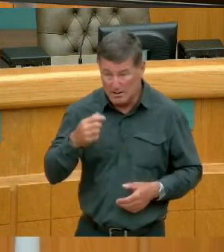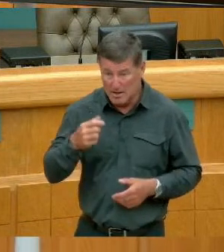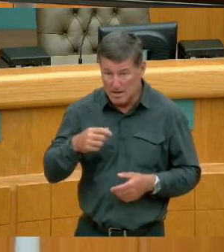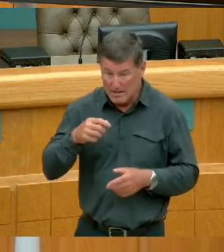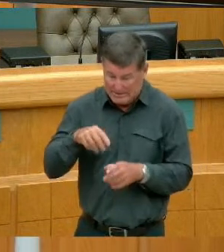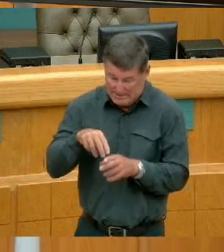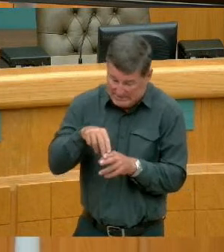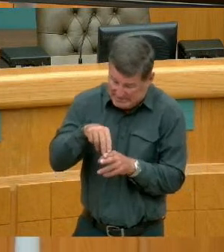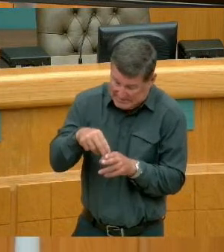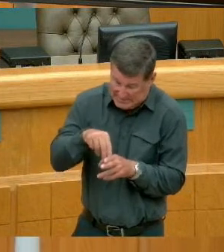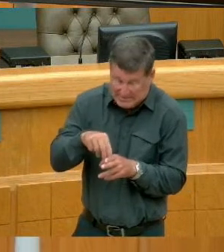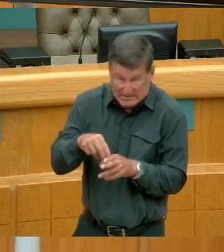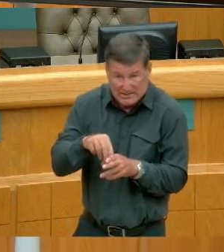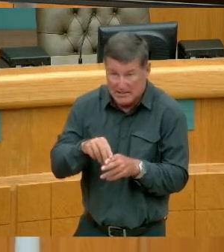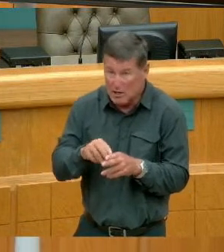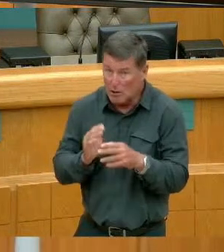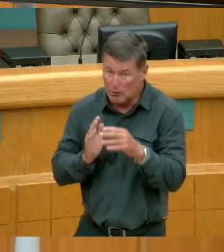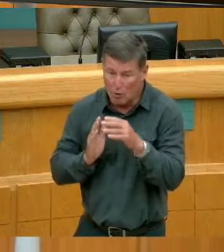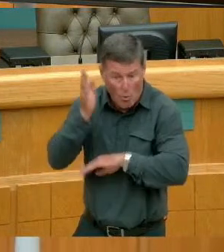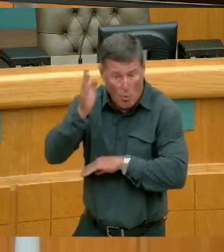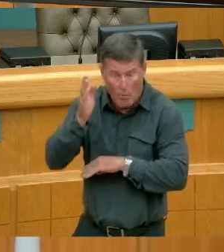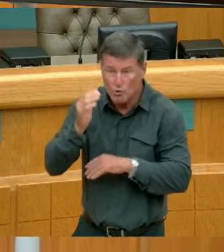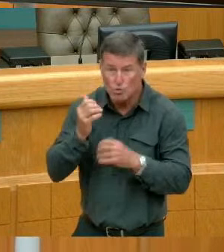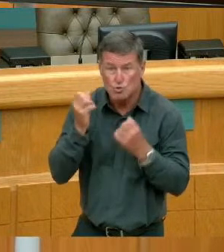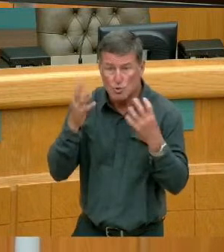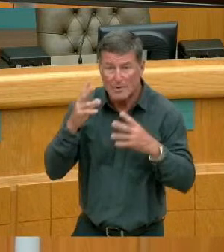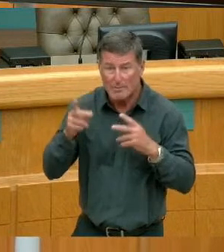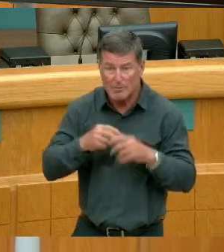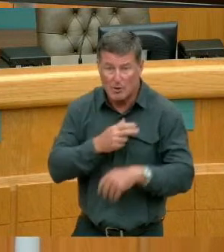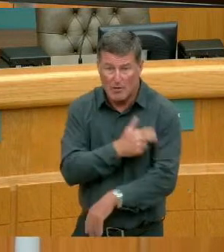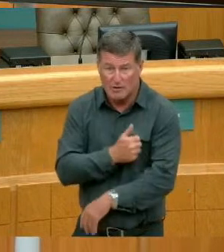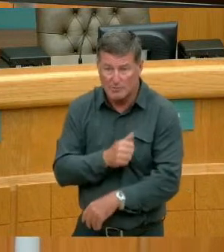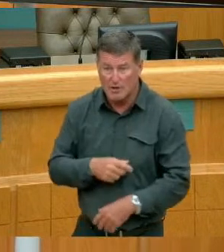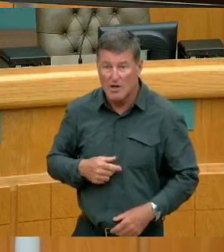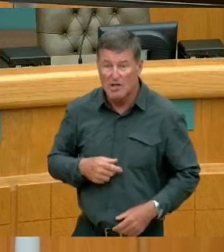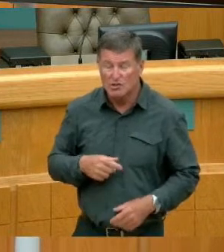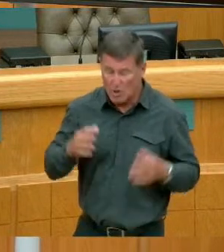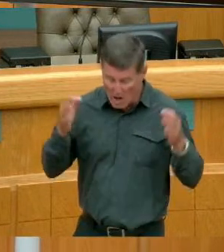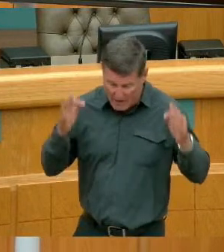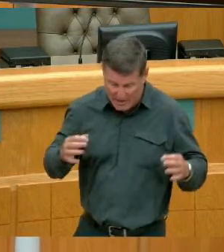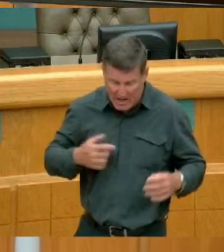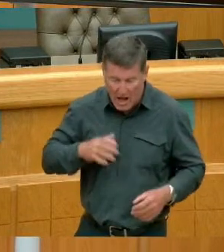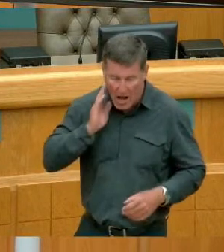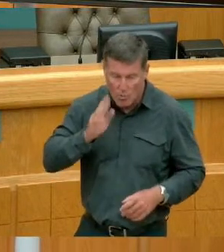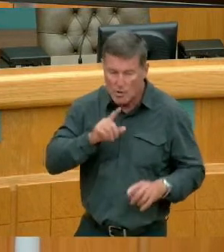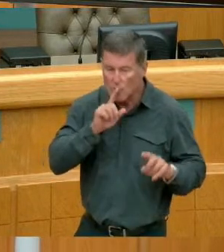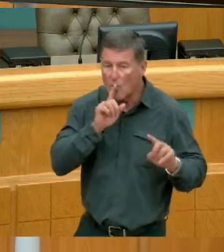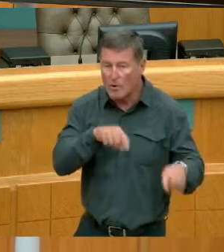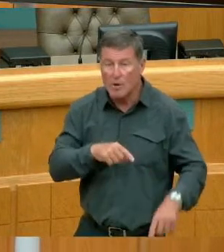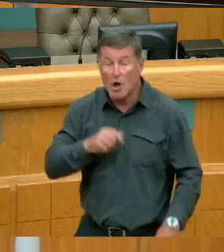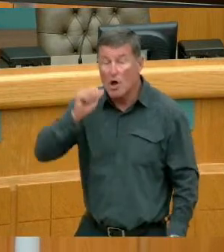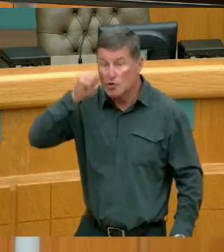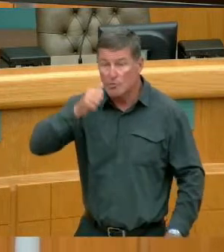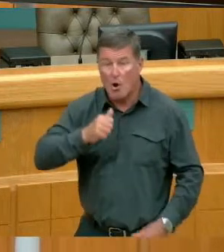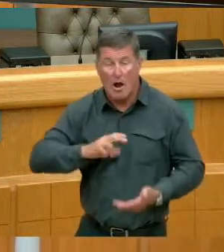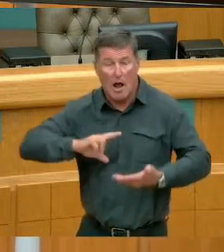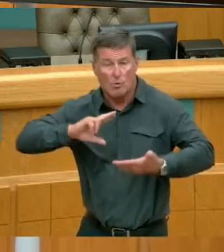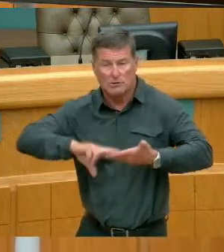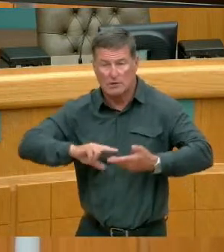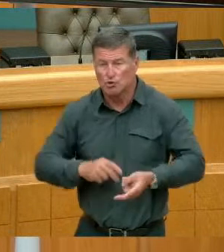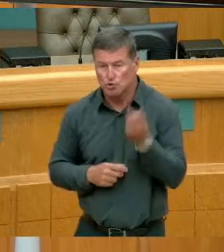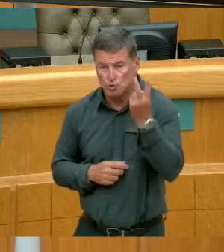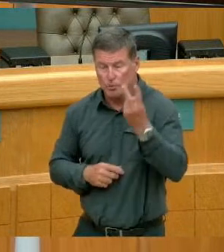strained. I must react and I must respond. So tomorrow there'll be the beach order and the mask